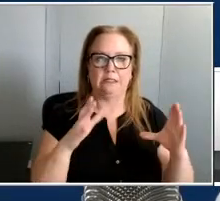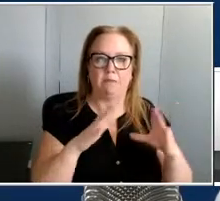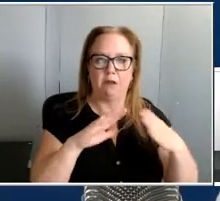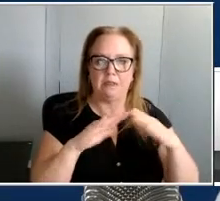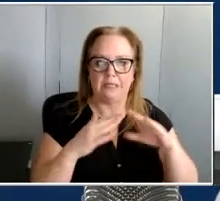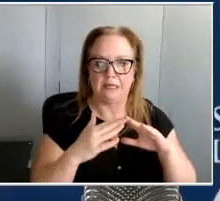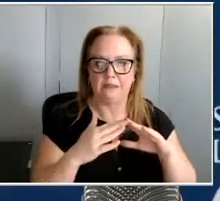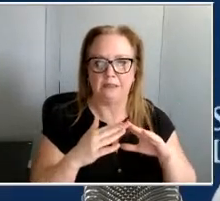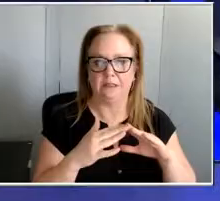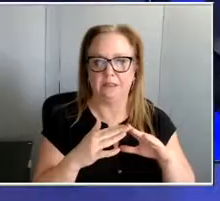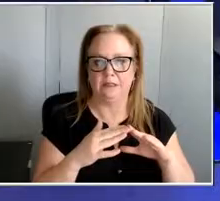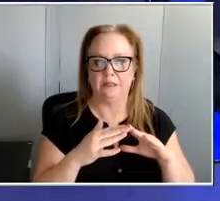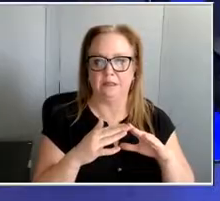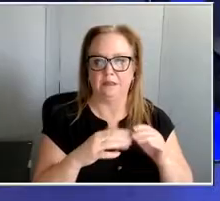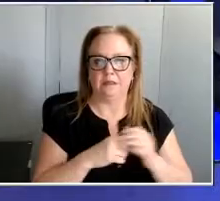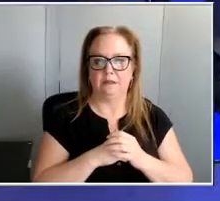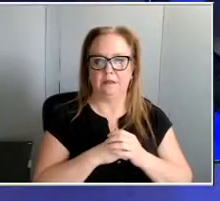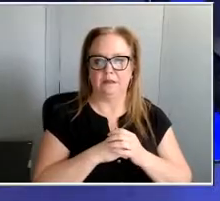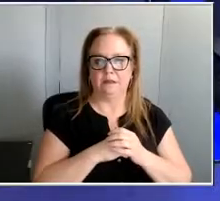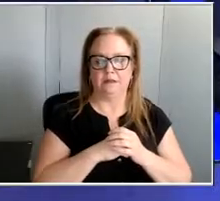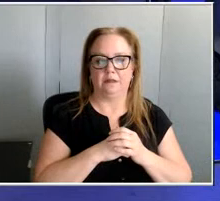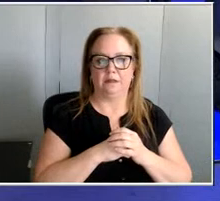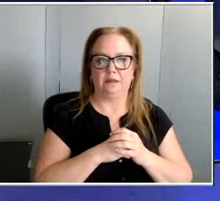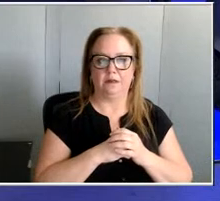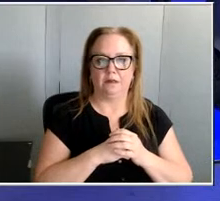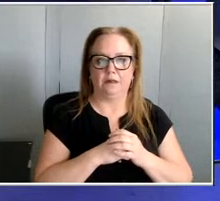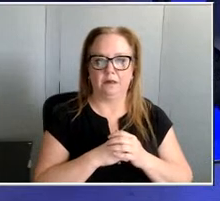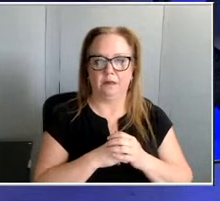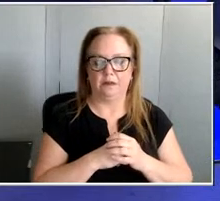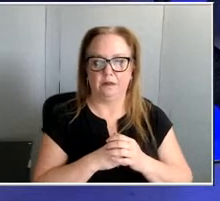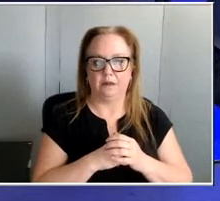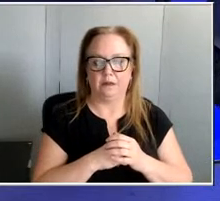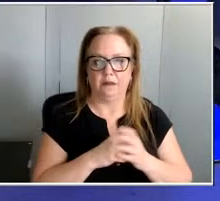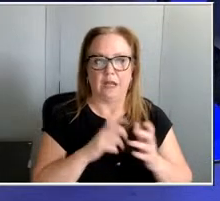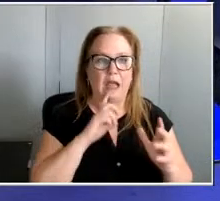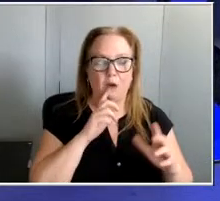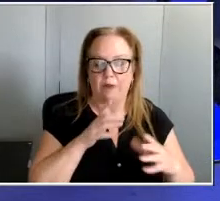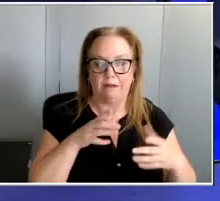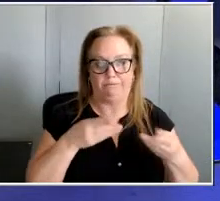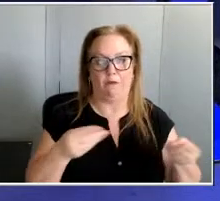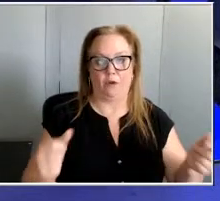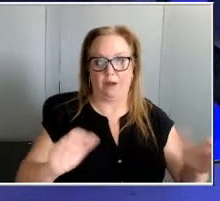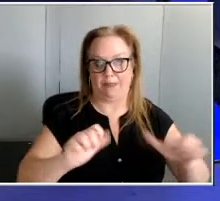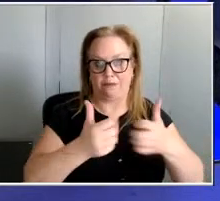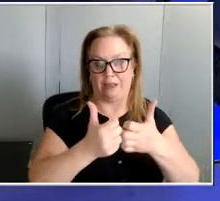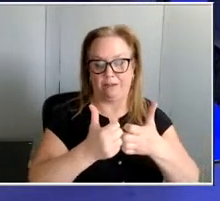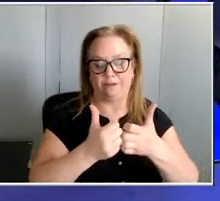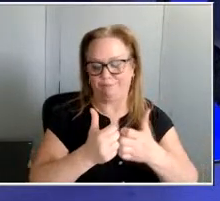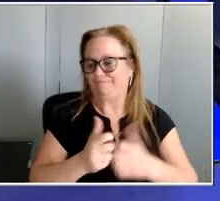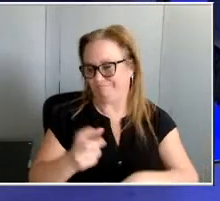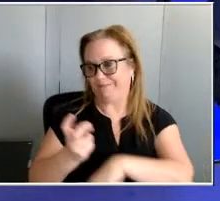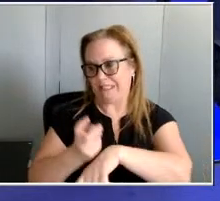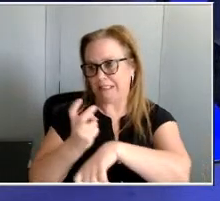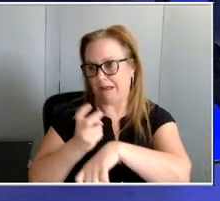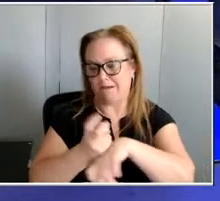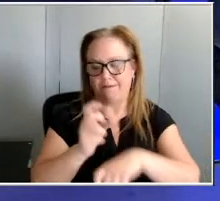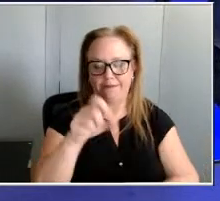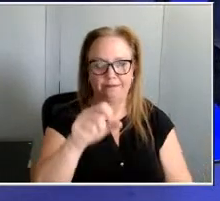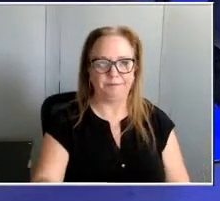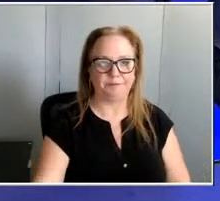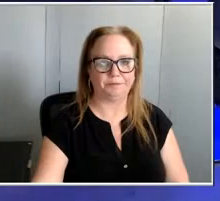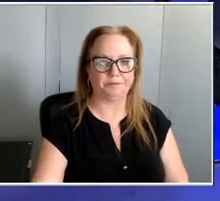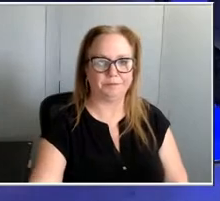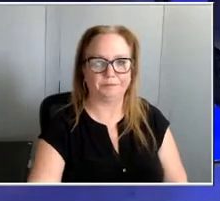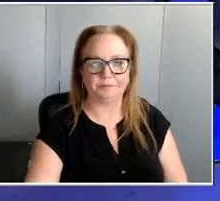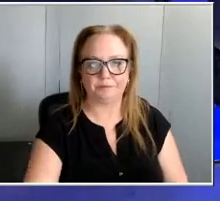rural settings? And how do we overcome that challenge? It's tough, yeah. It's been kind of